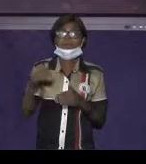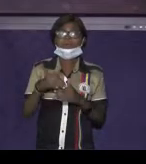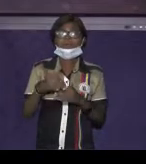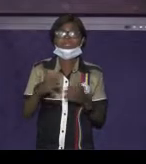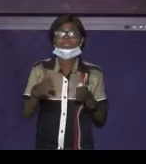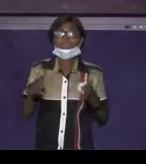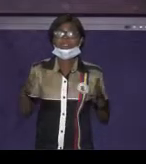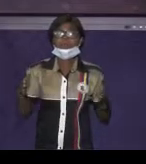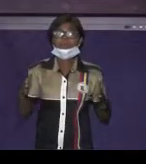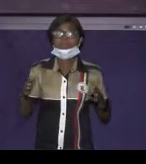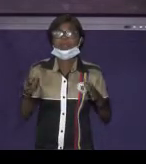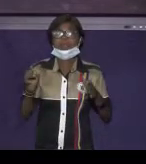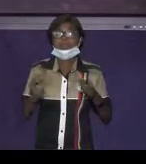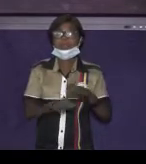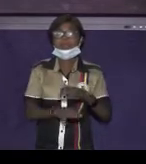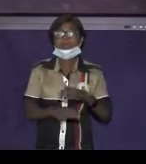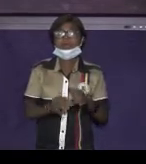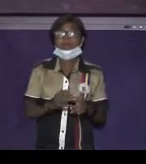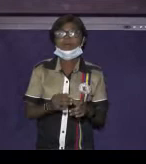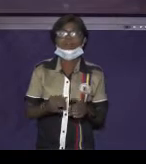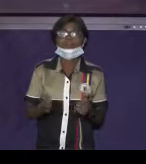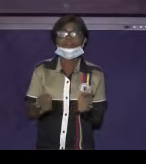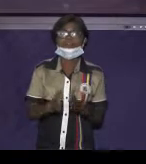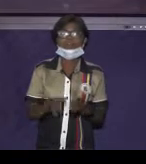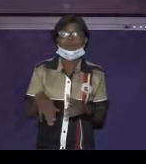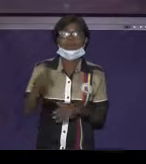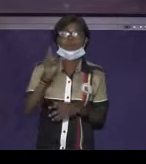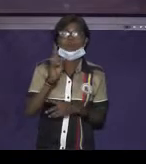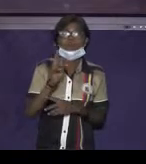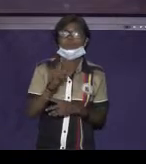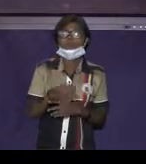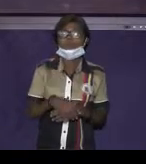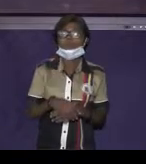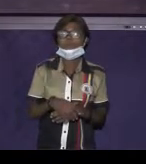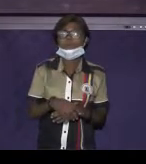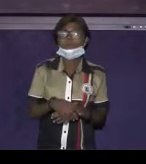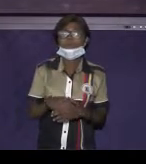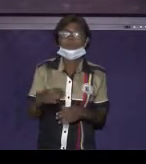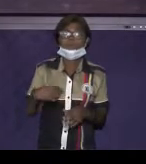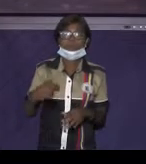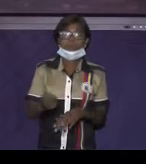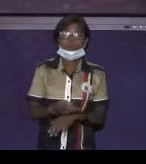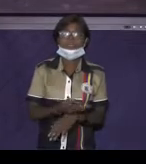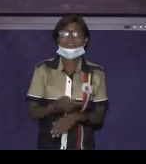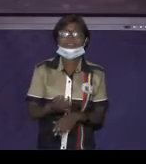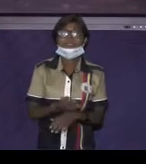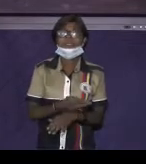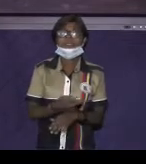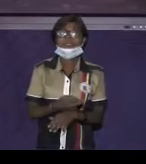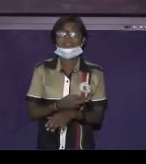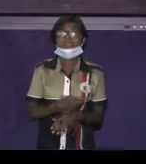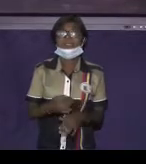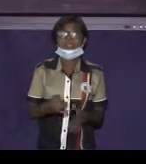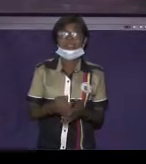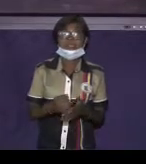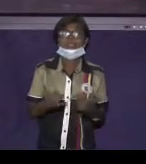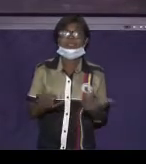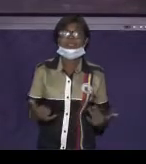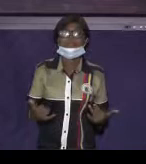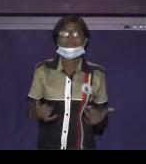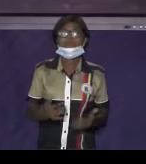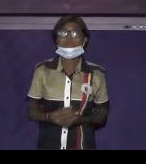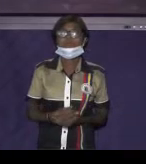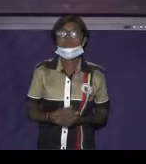number below when we are reducing. And so we will have 1 over 3,600 times 36,000 meters, which is what we are trying